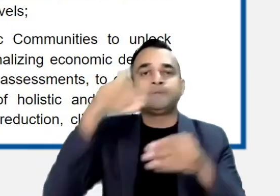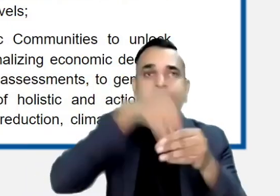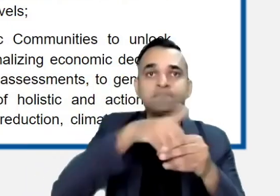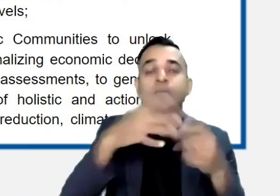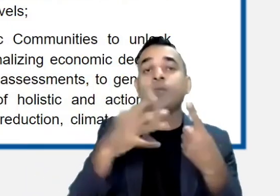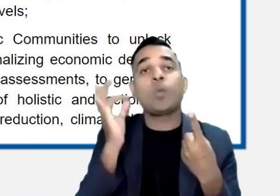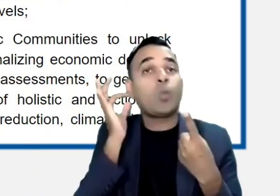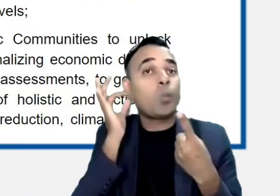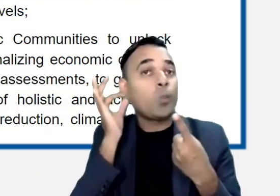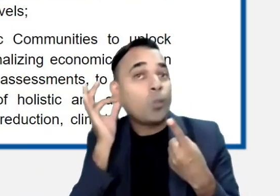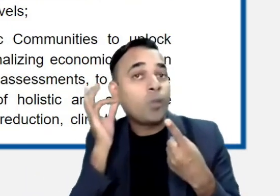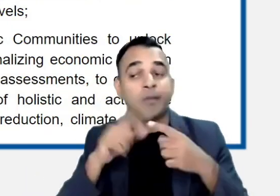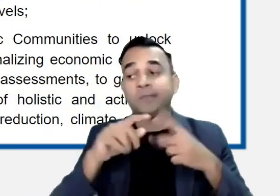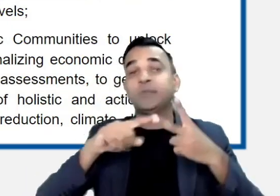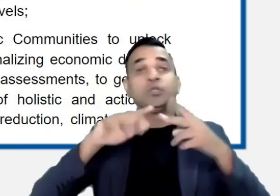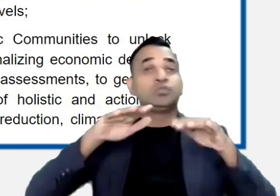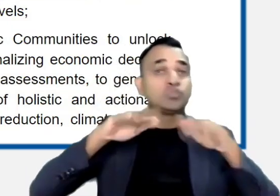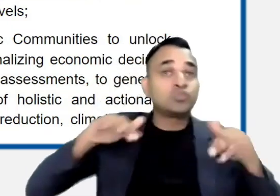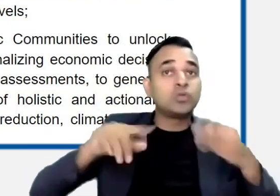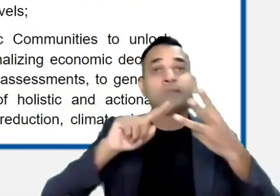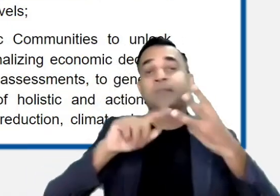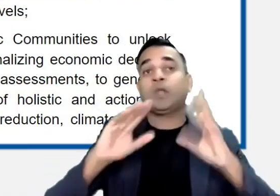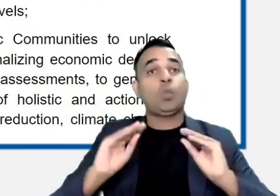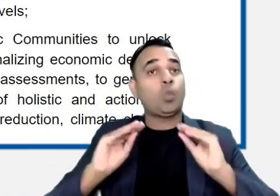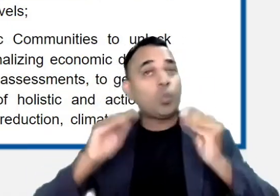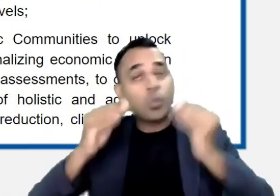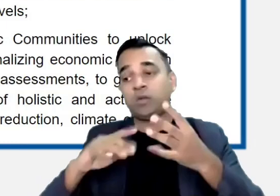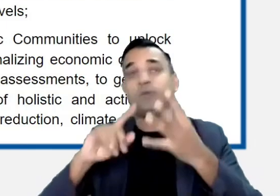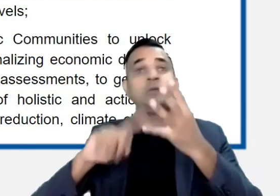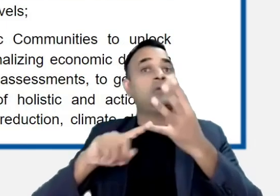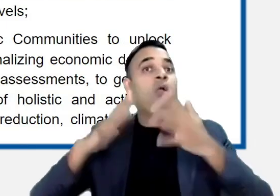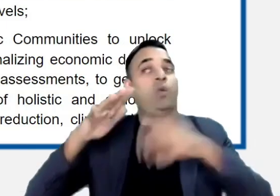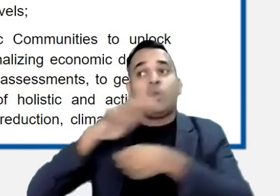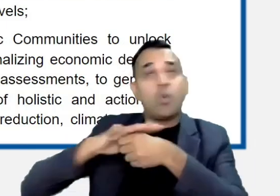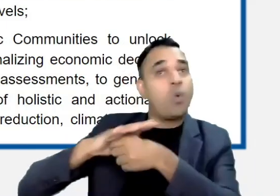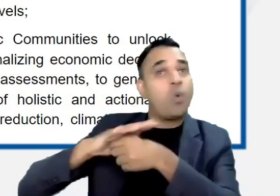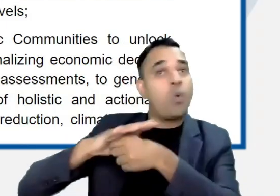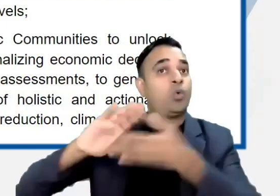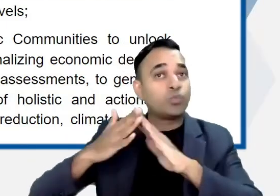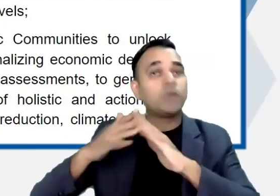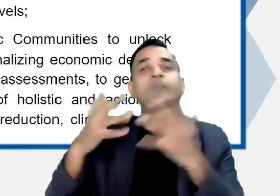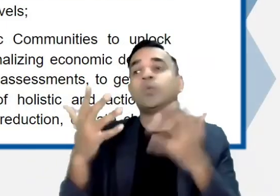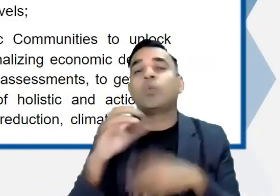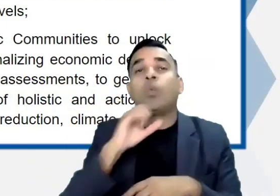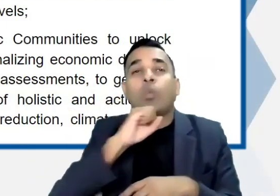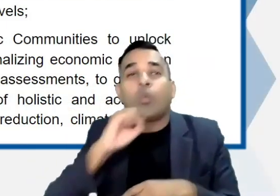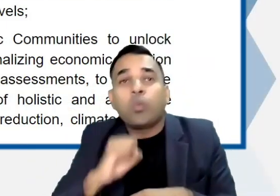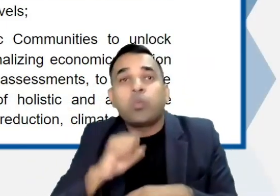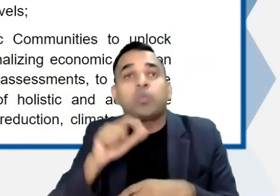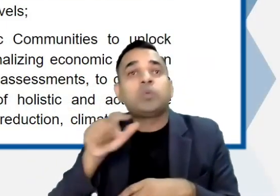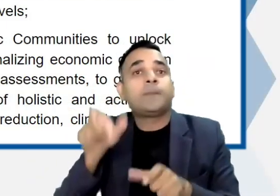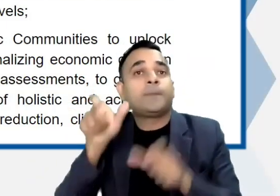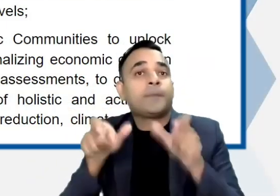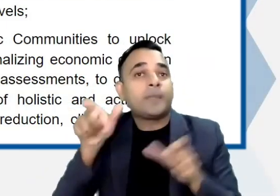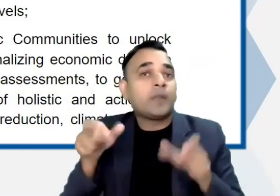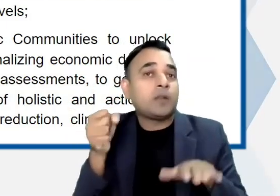situations, as well as consider indigenous and local knowledge systems and practices, age and cultural